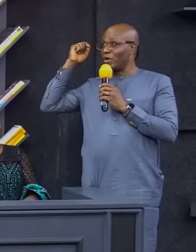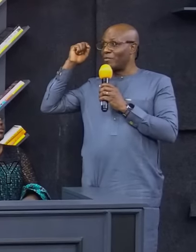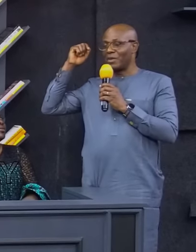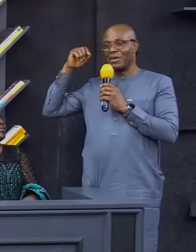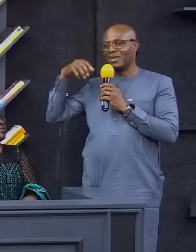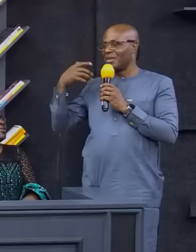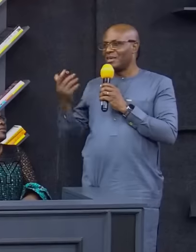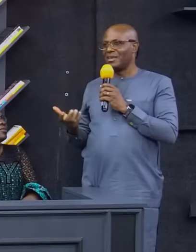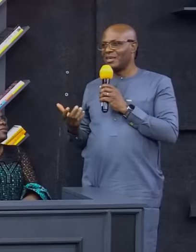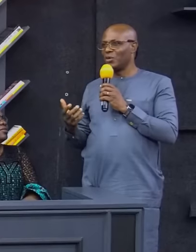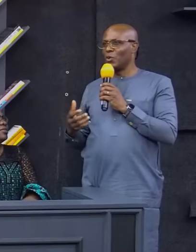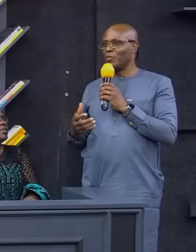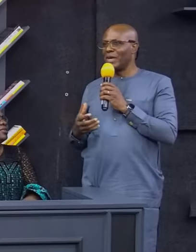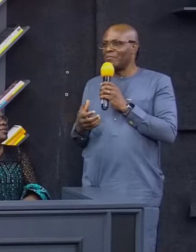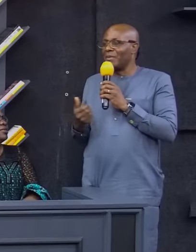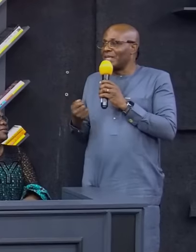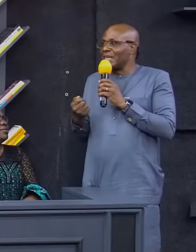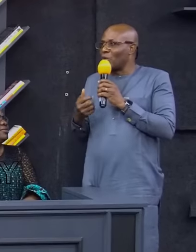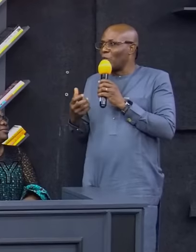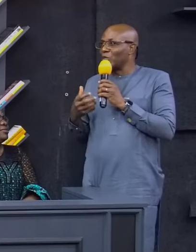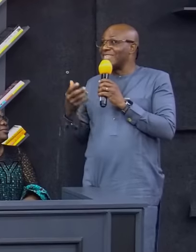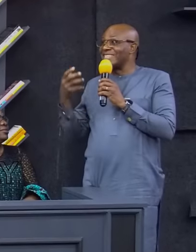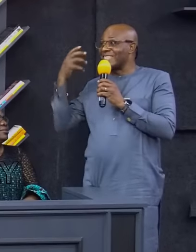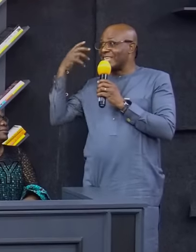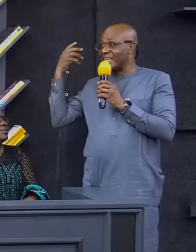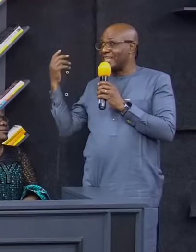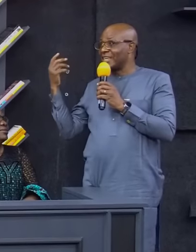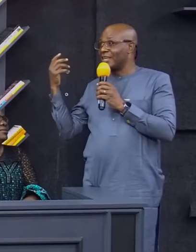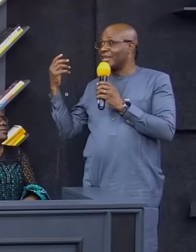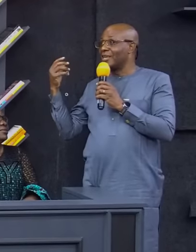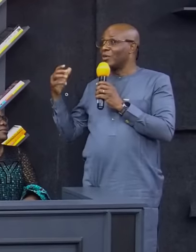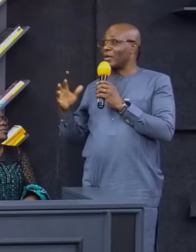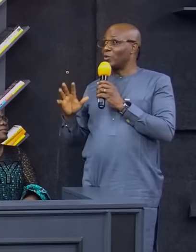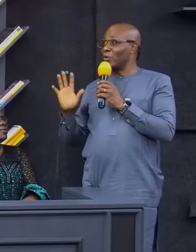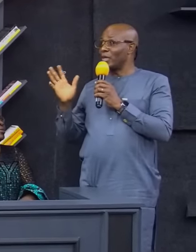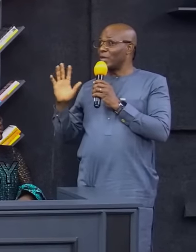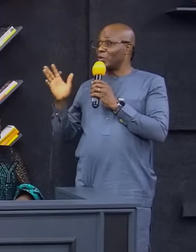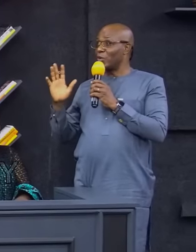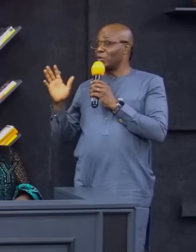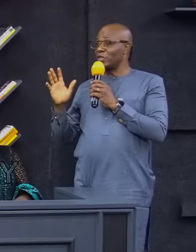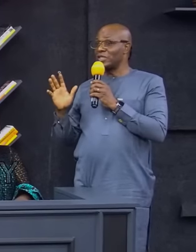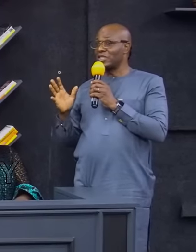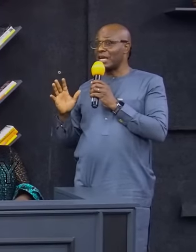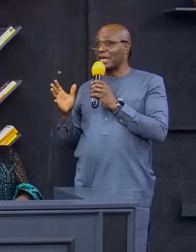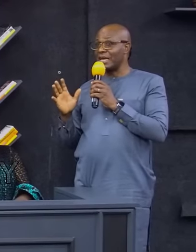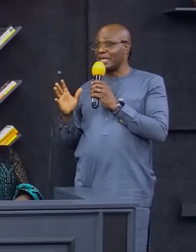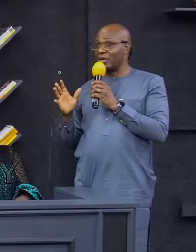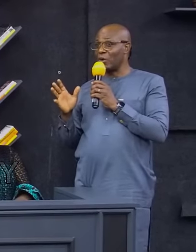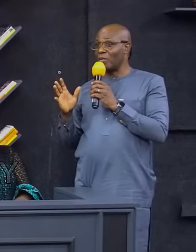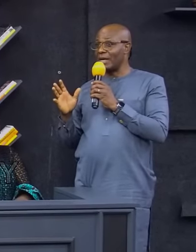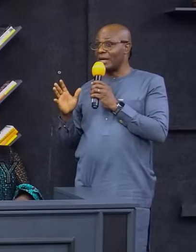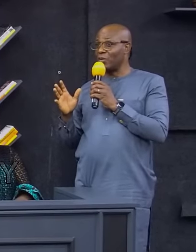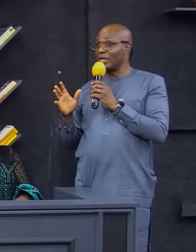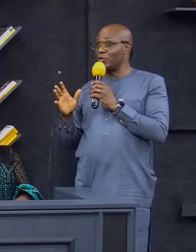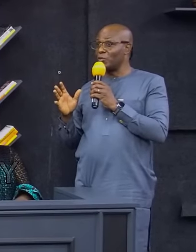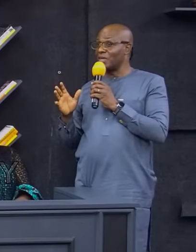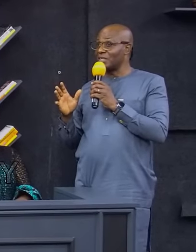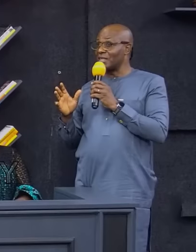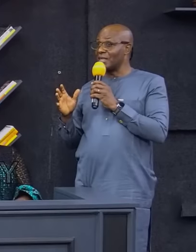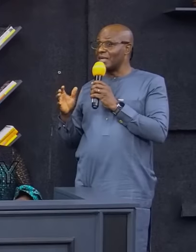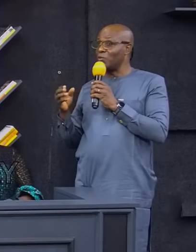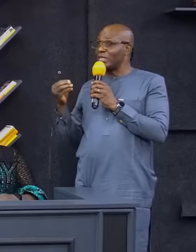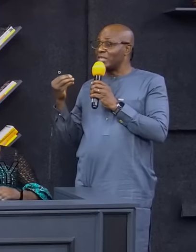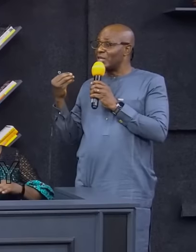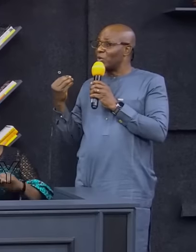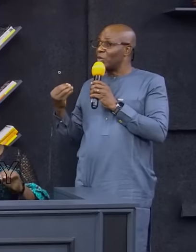make remove you go be and make the come in skin I don't know whether you don't notice this kind headache on my where they